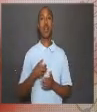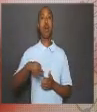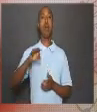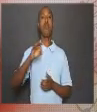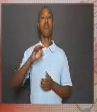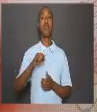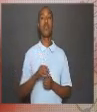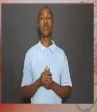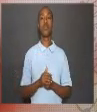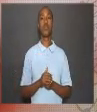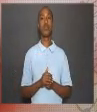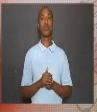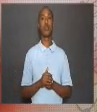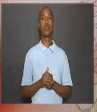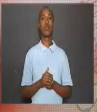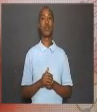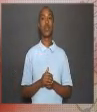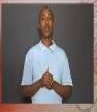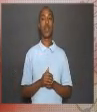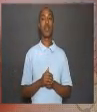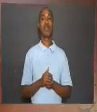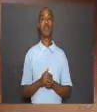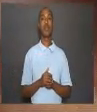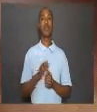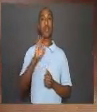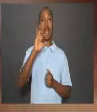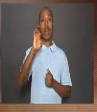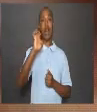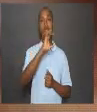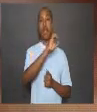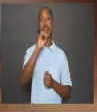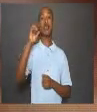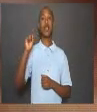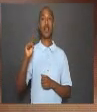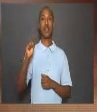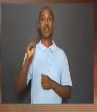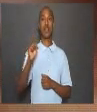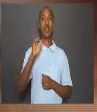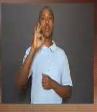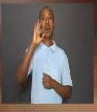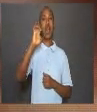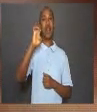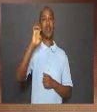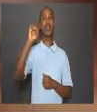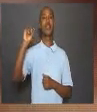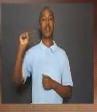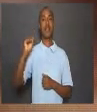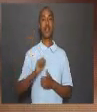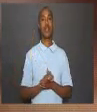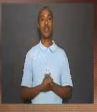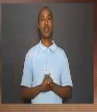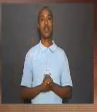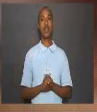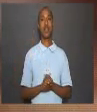of iron and sulfur is iron sulfide.